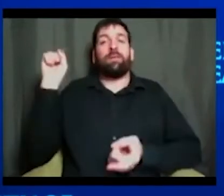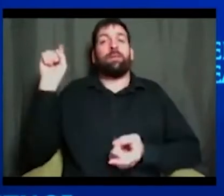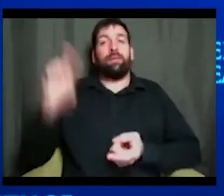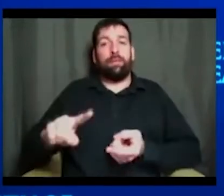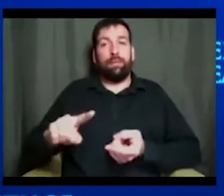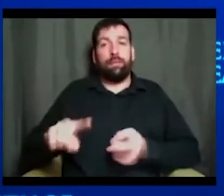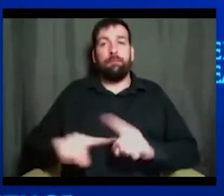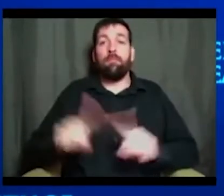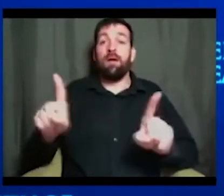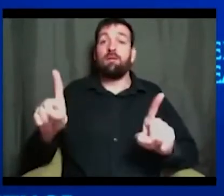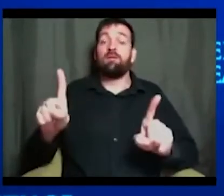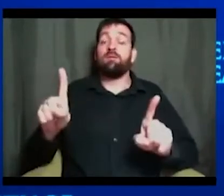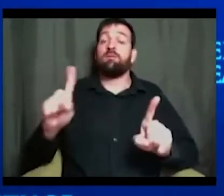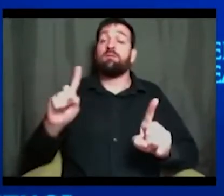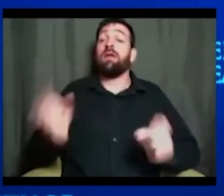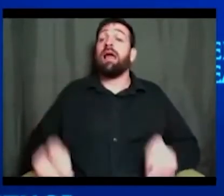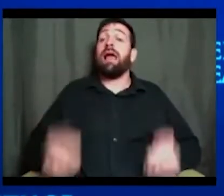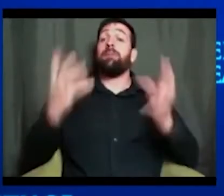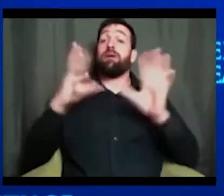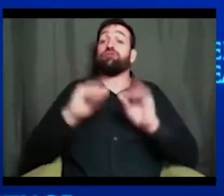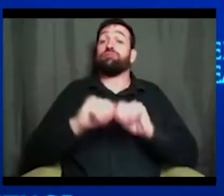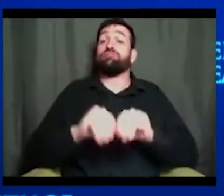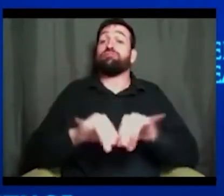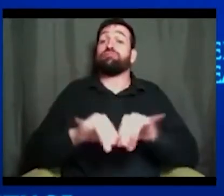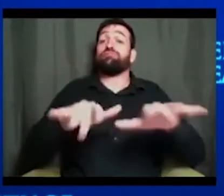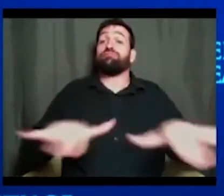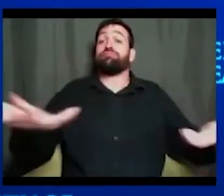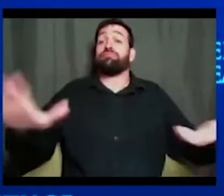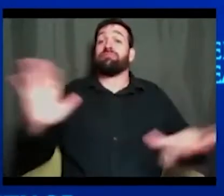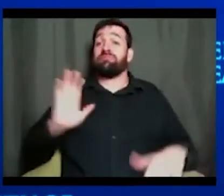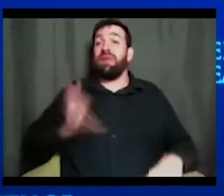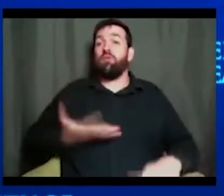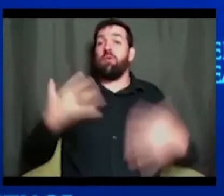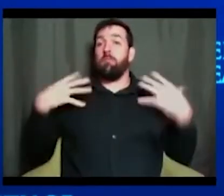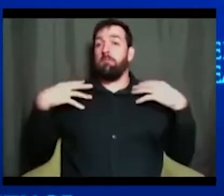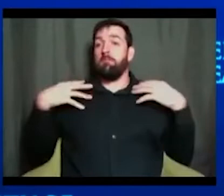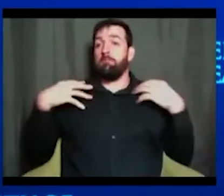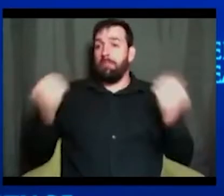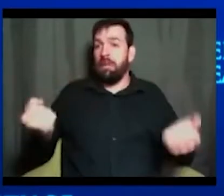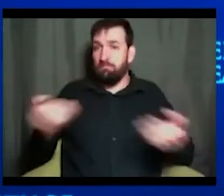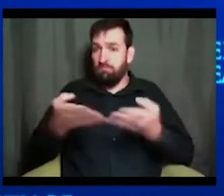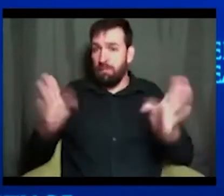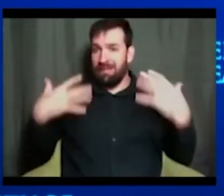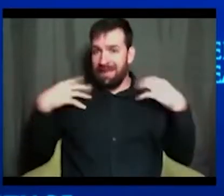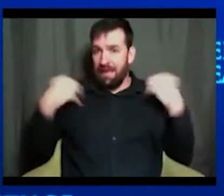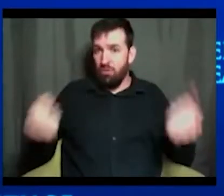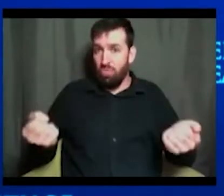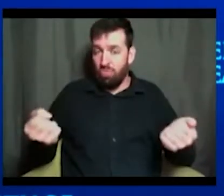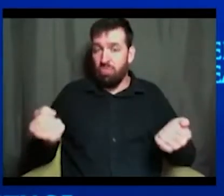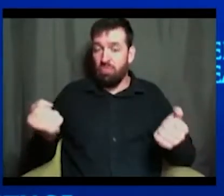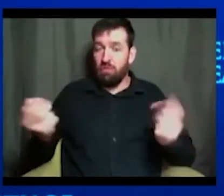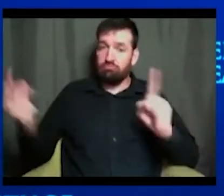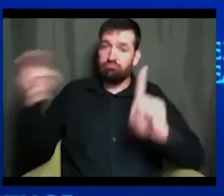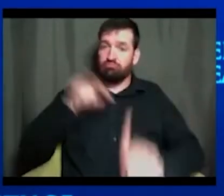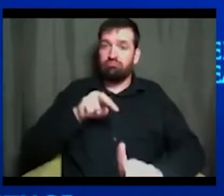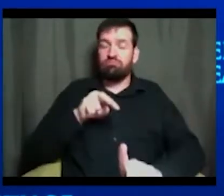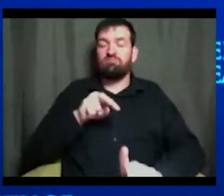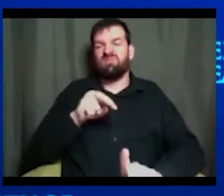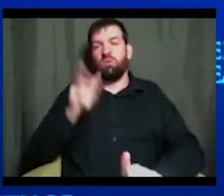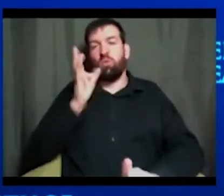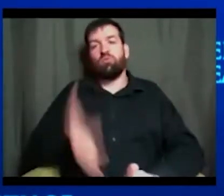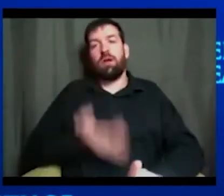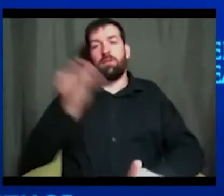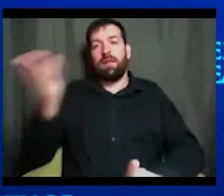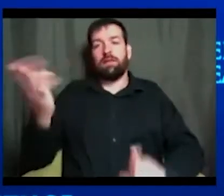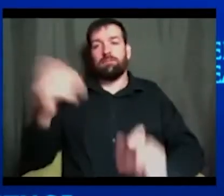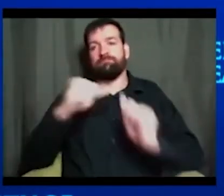we have, certainly from our public health position in Kansas City, Kansas, we will continue to make that recommendation